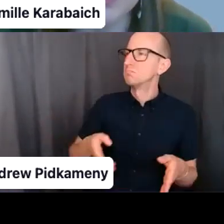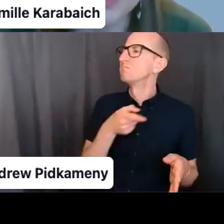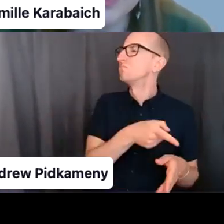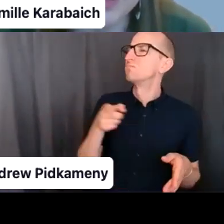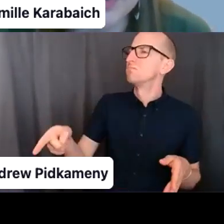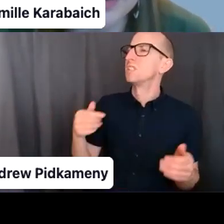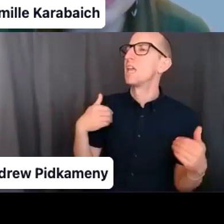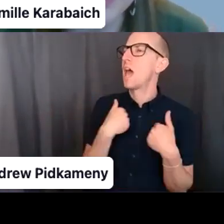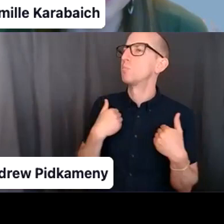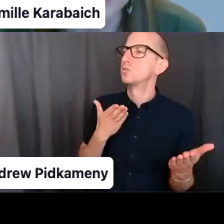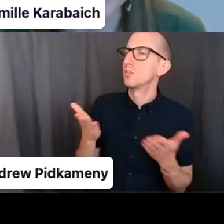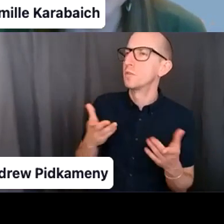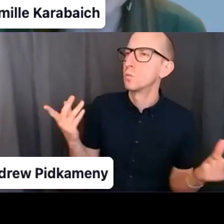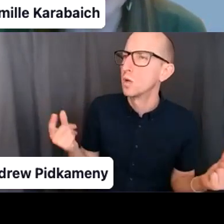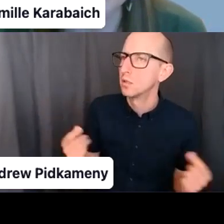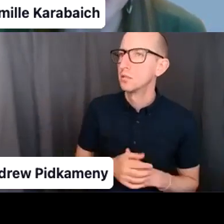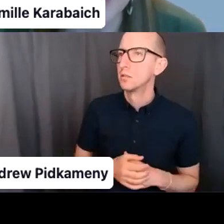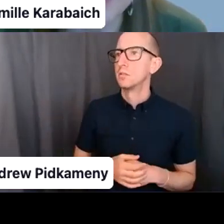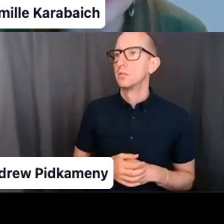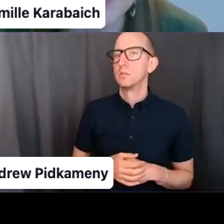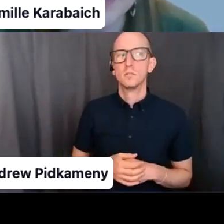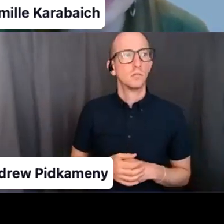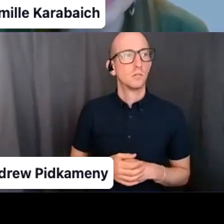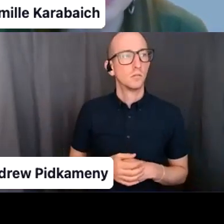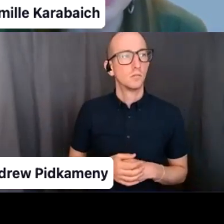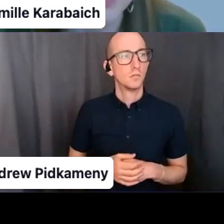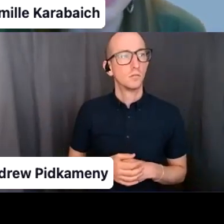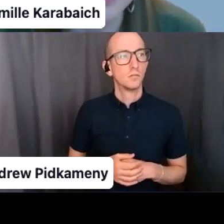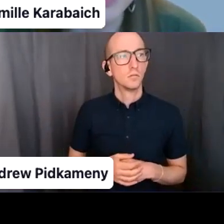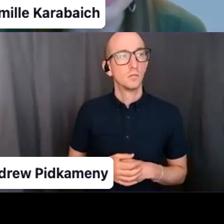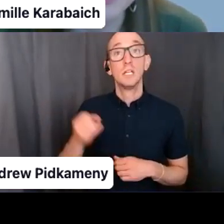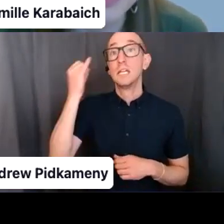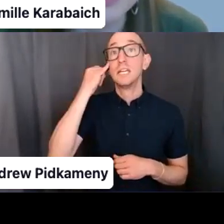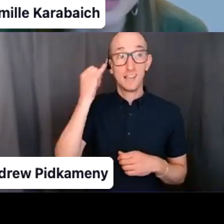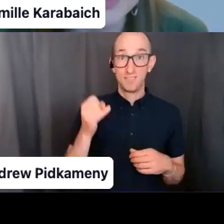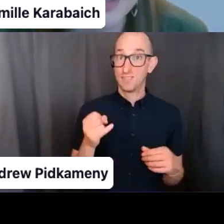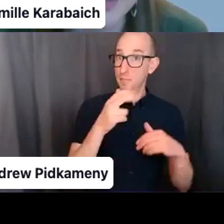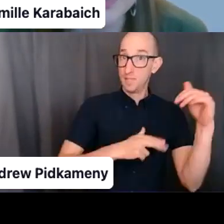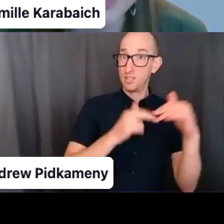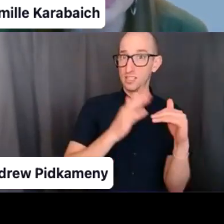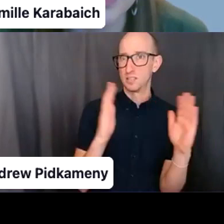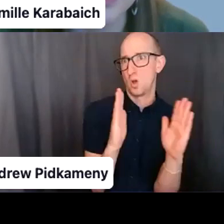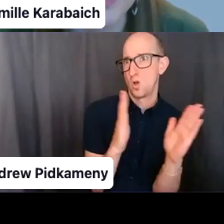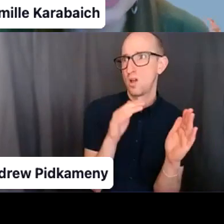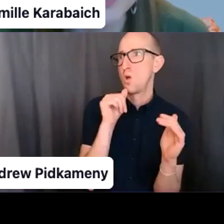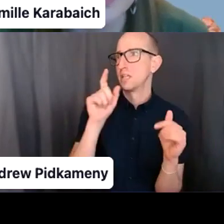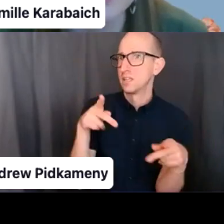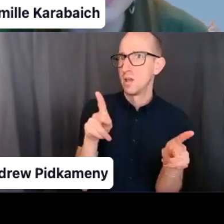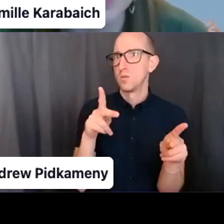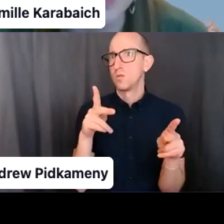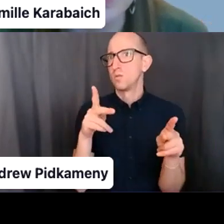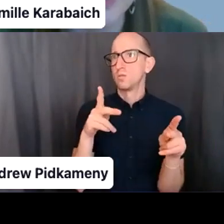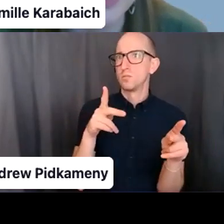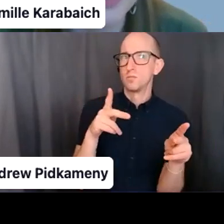only one can be accommodated indoors, staff may ask if it's possible to leave one dog tied up safely outside or in another location of